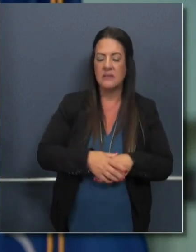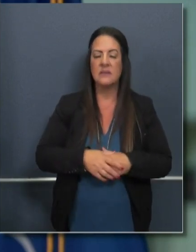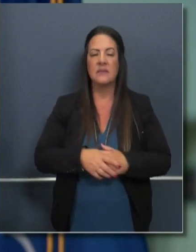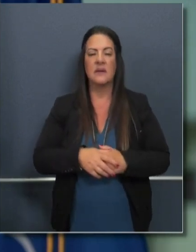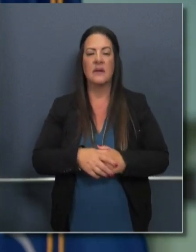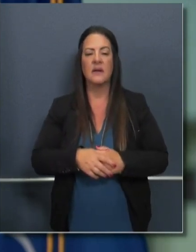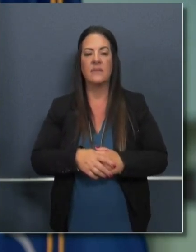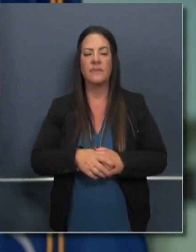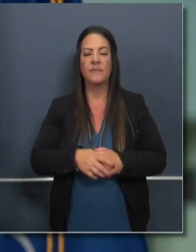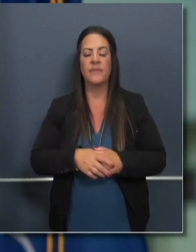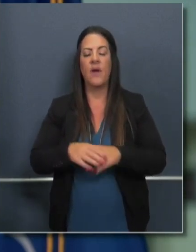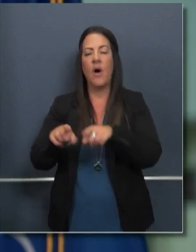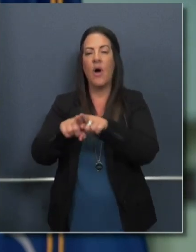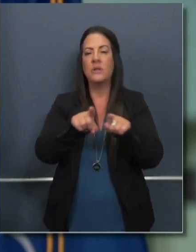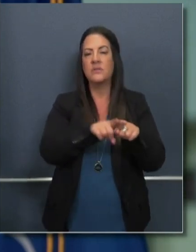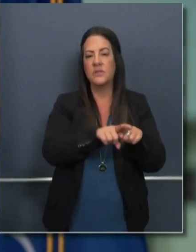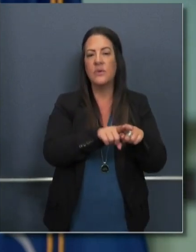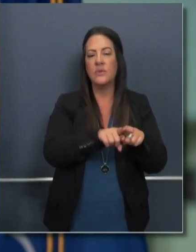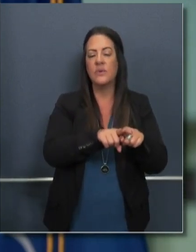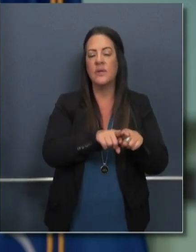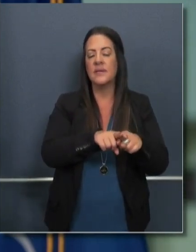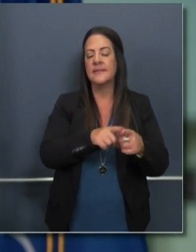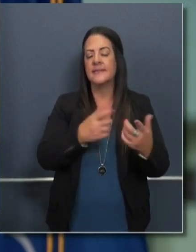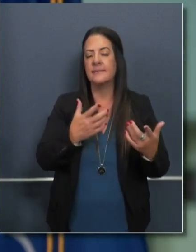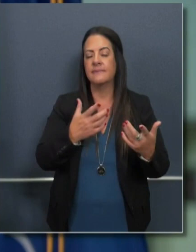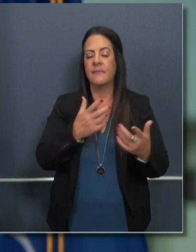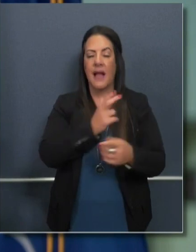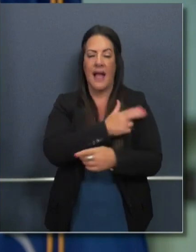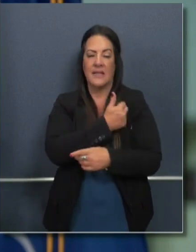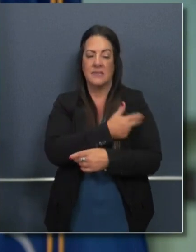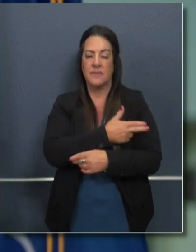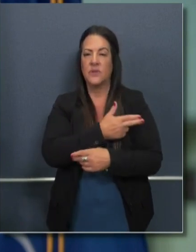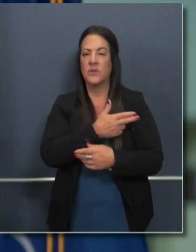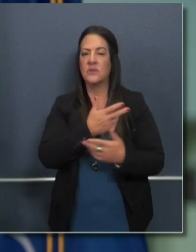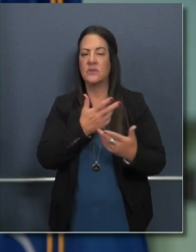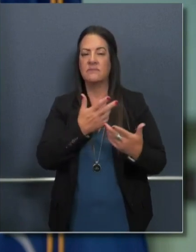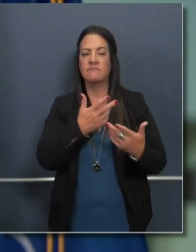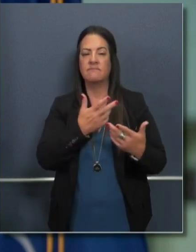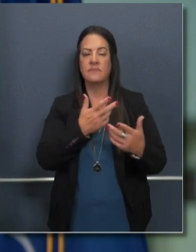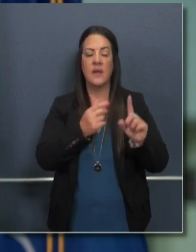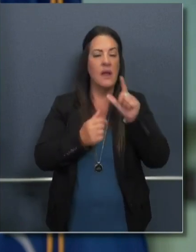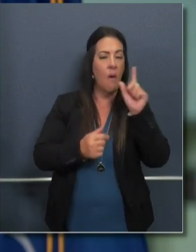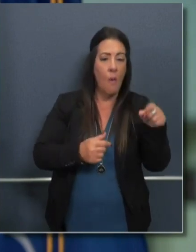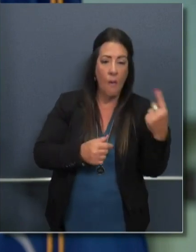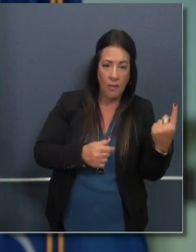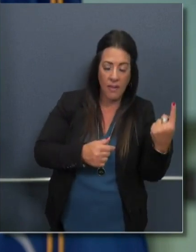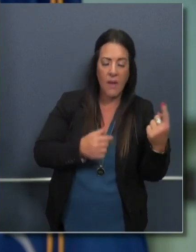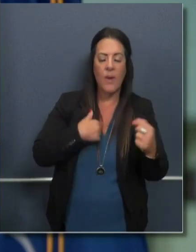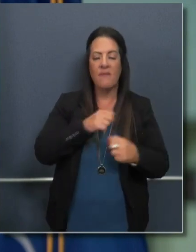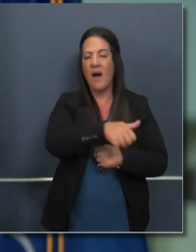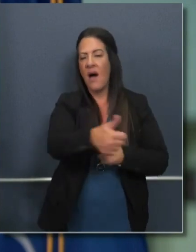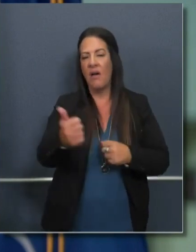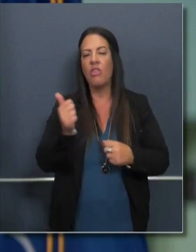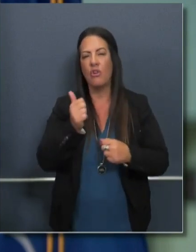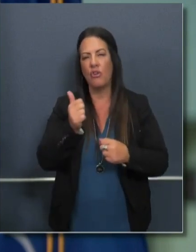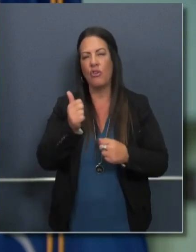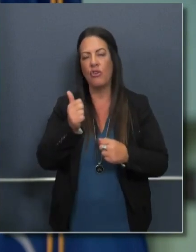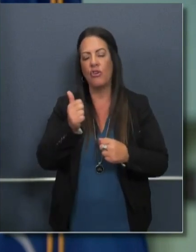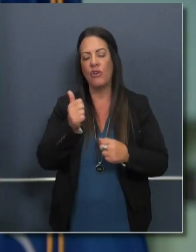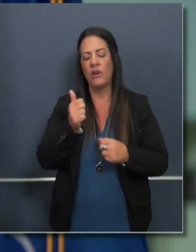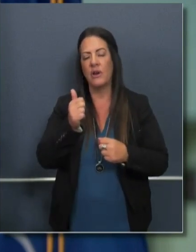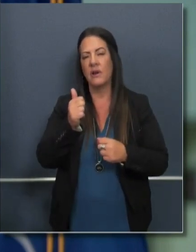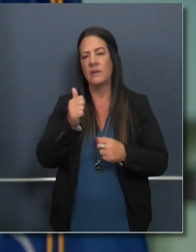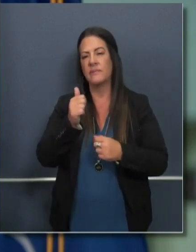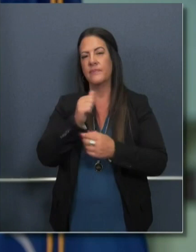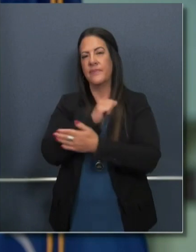care facilities outside of our hospitals, which add a little bit of absorption. They're in 10 key counties,